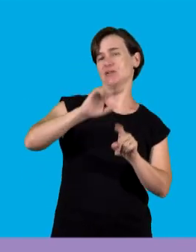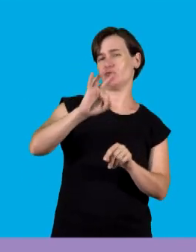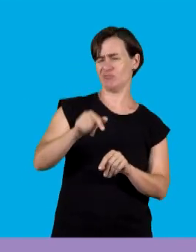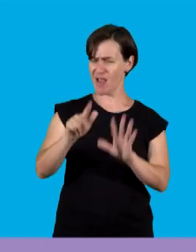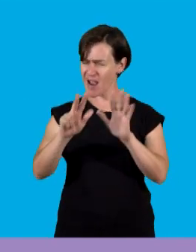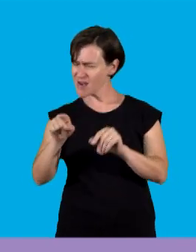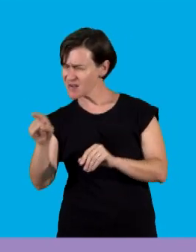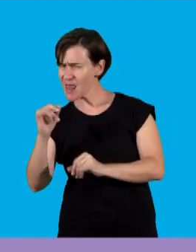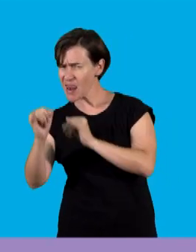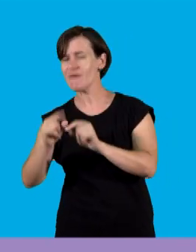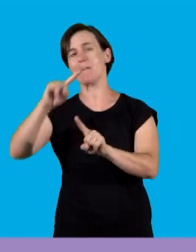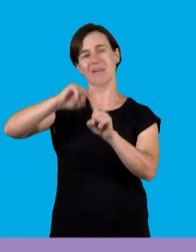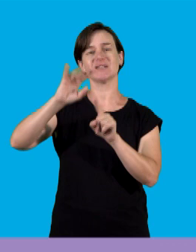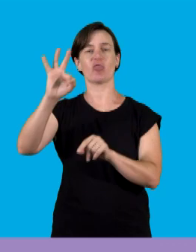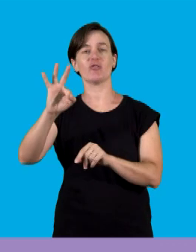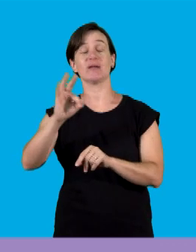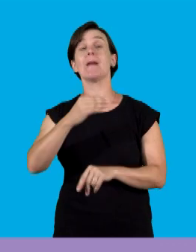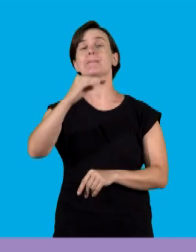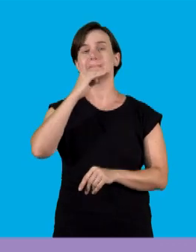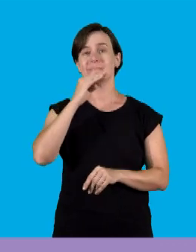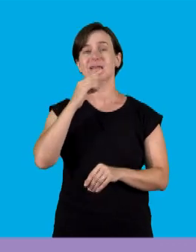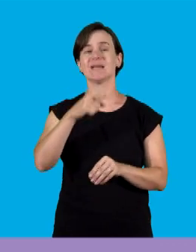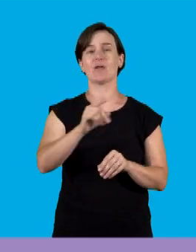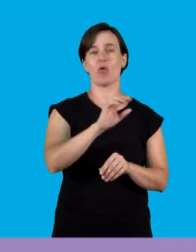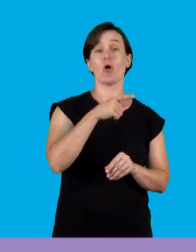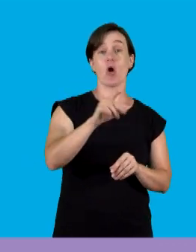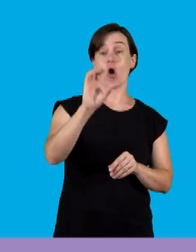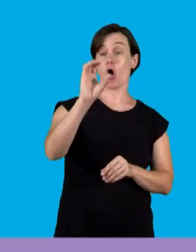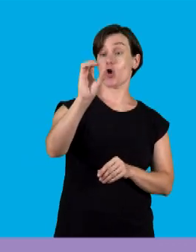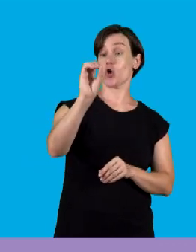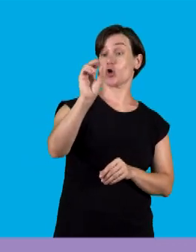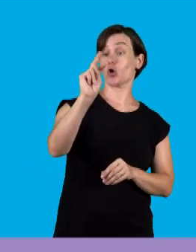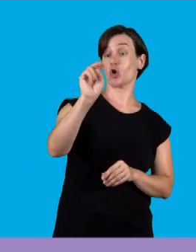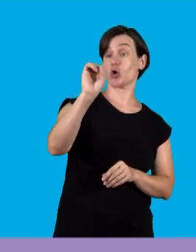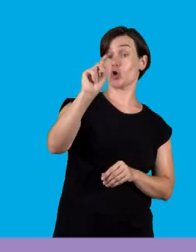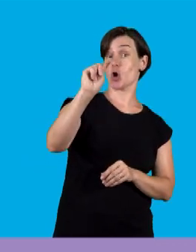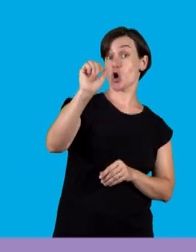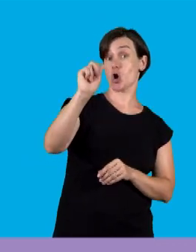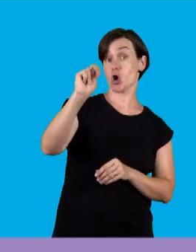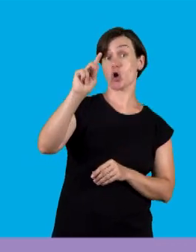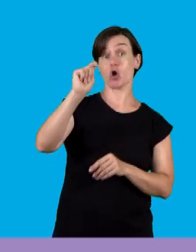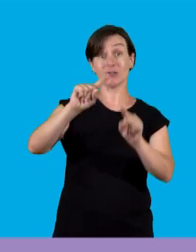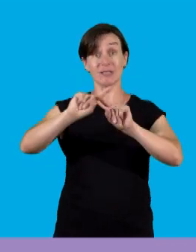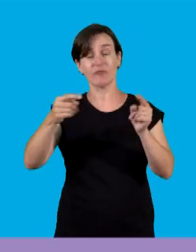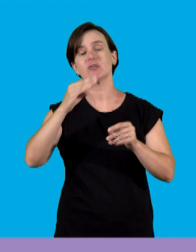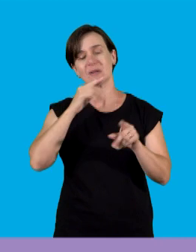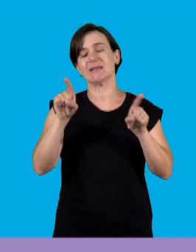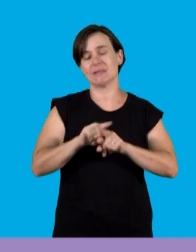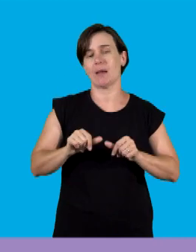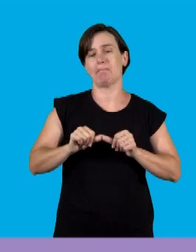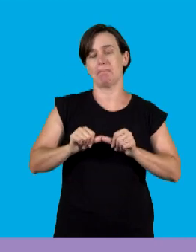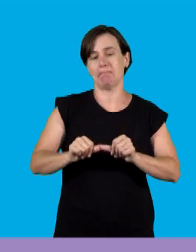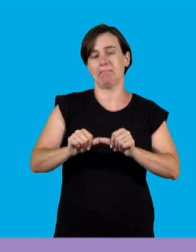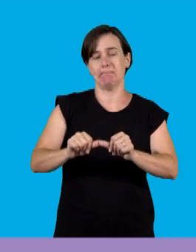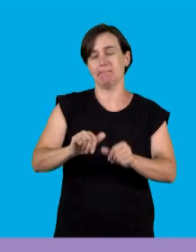again, we are adding 3. So this means that we have a difference, a constant difference of a 3. So